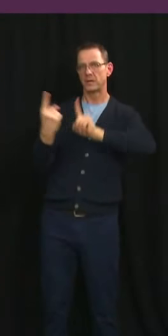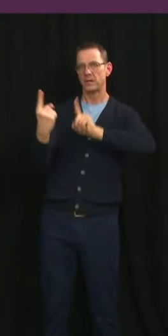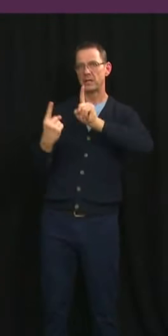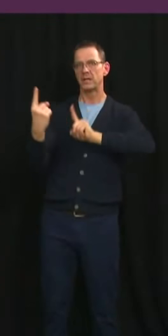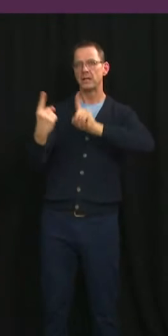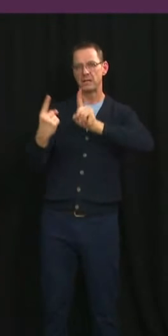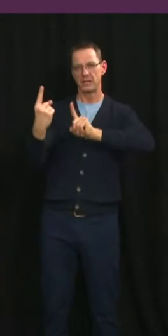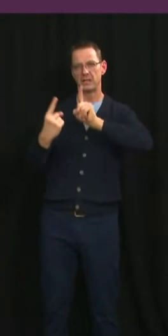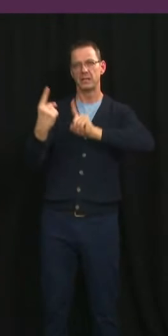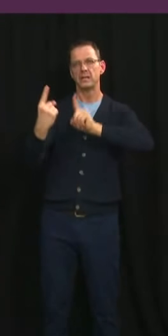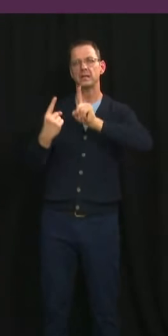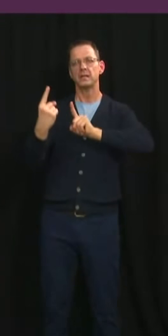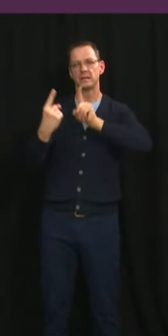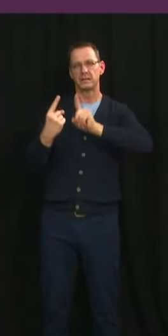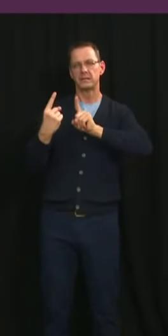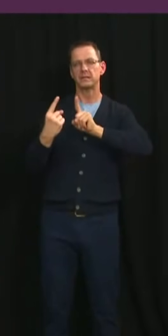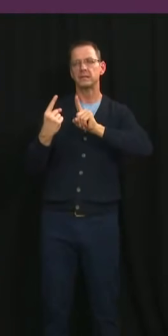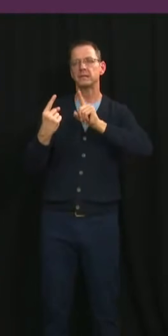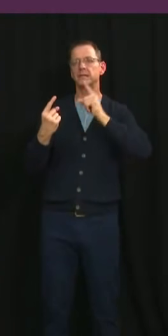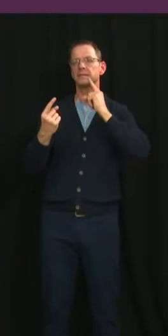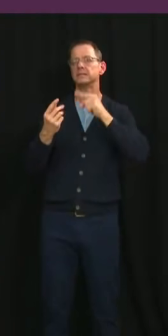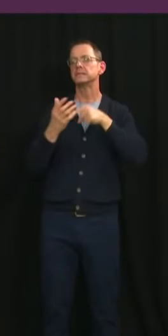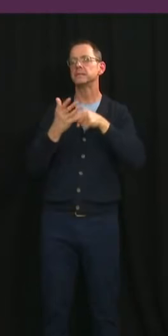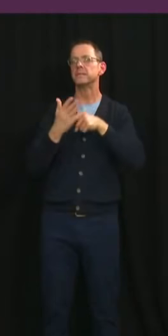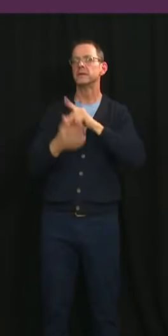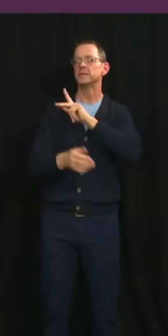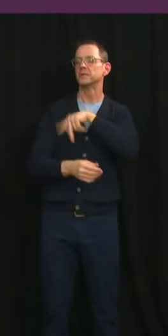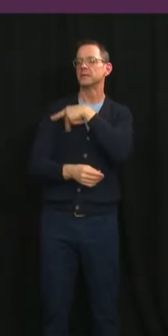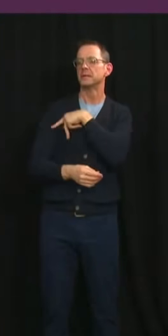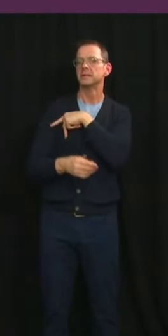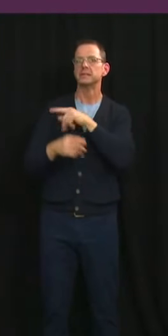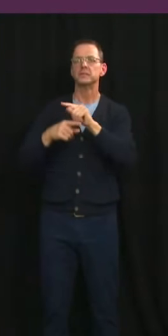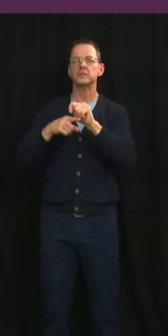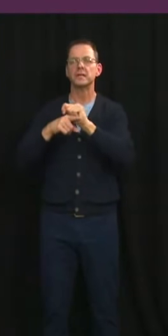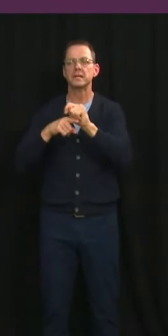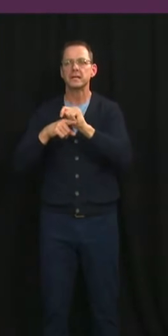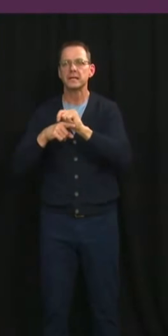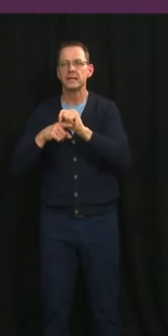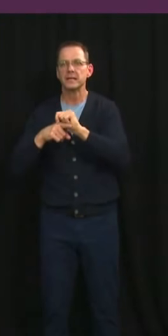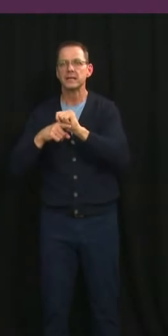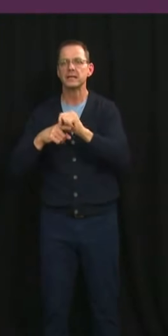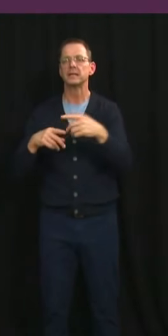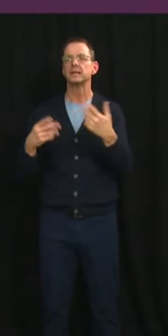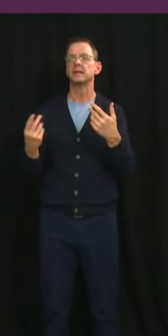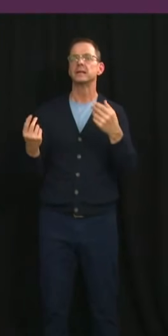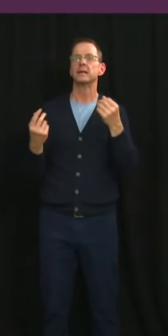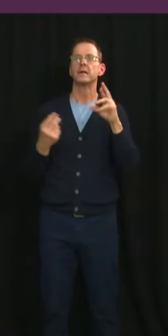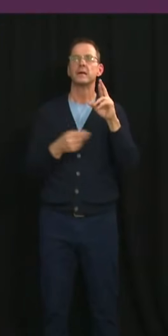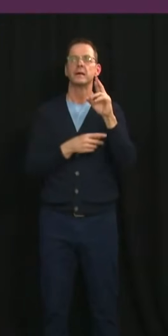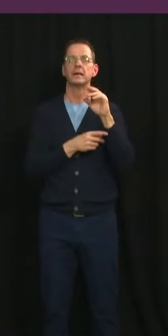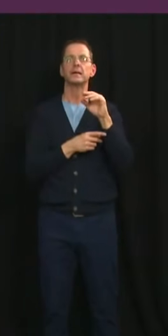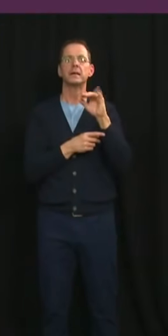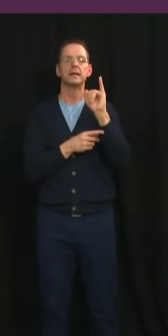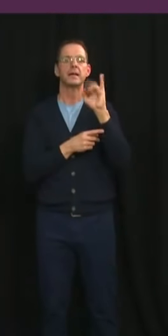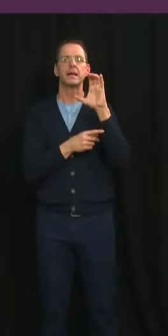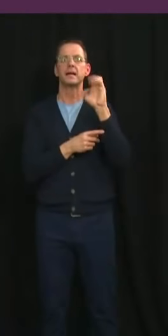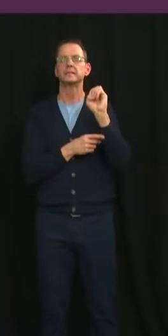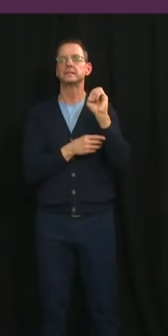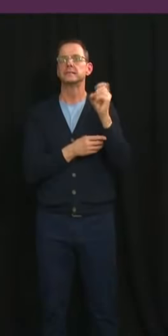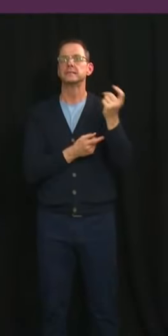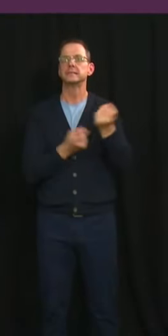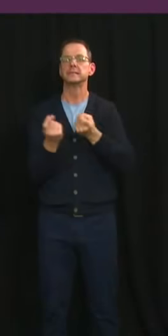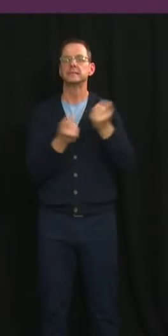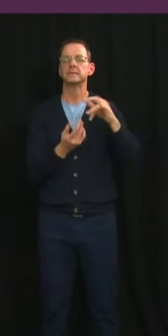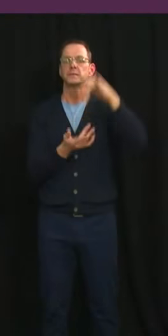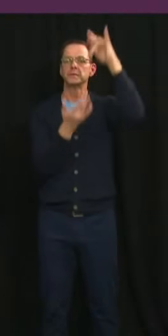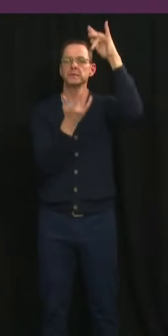includes sessions with a personal trainer, figure skating training on ice, one-on-one lessons for activities like dance or